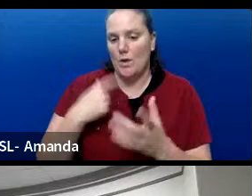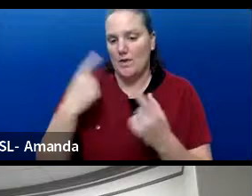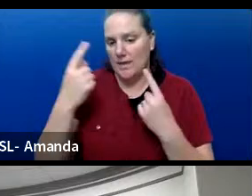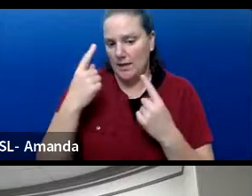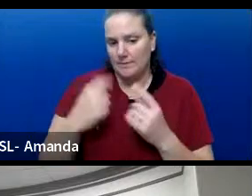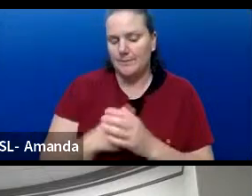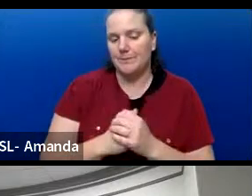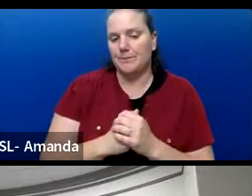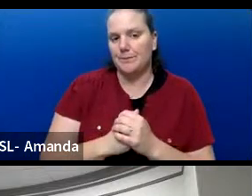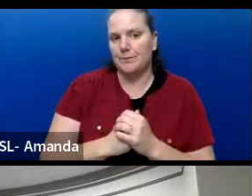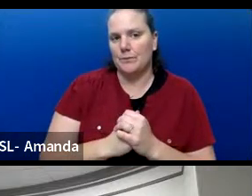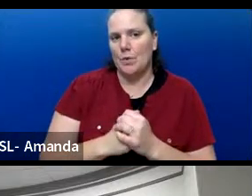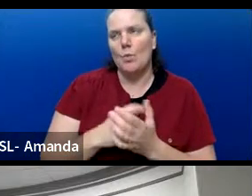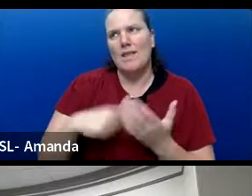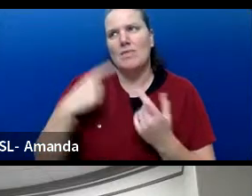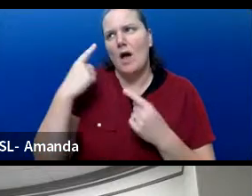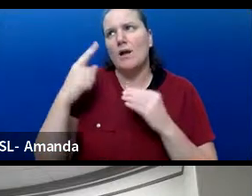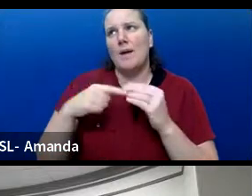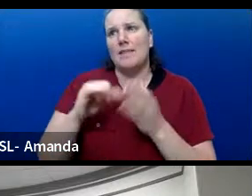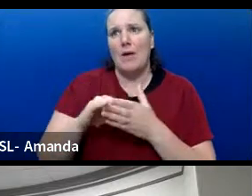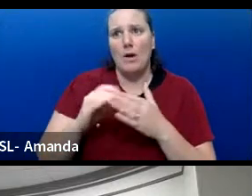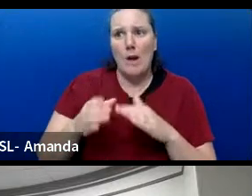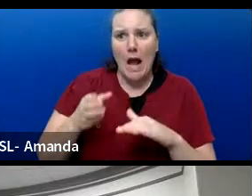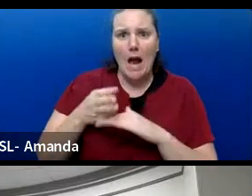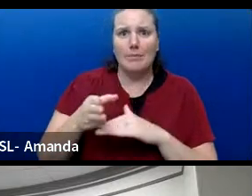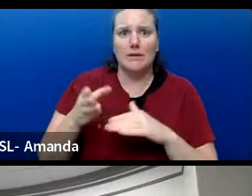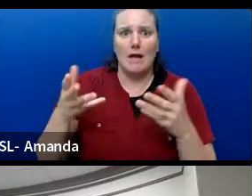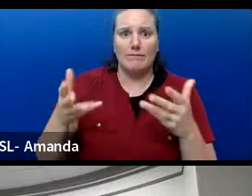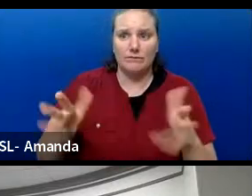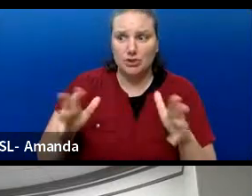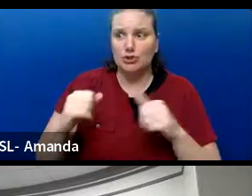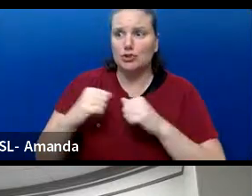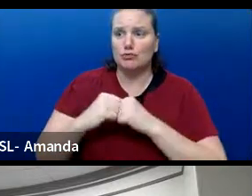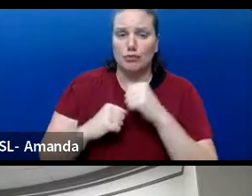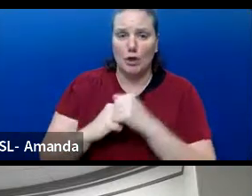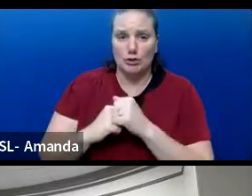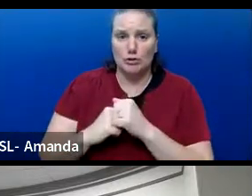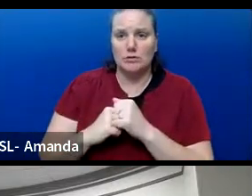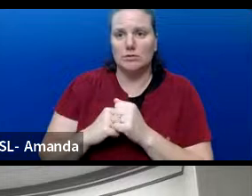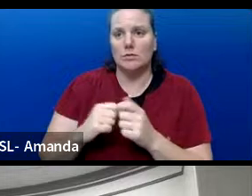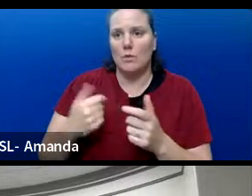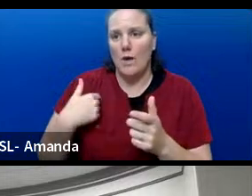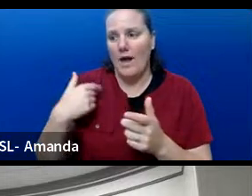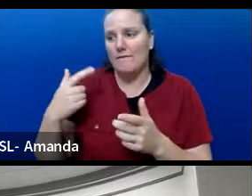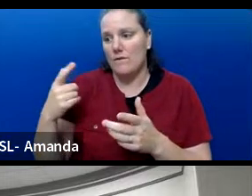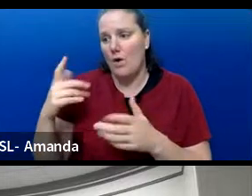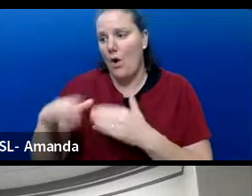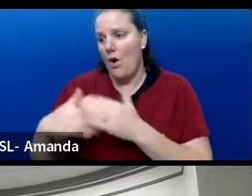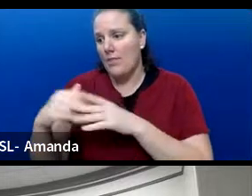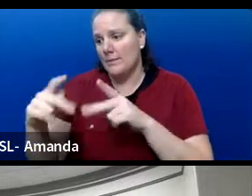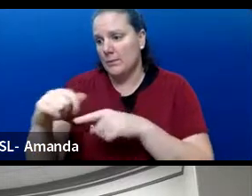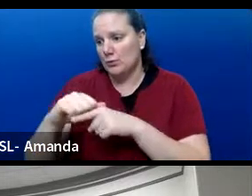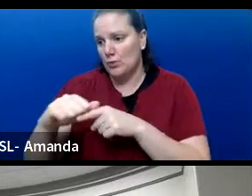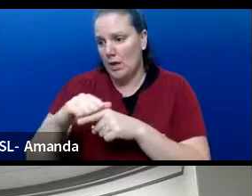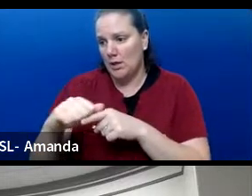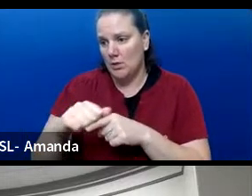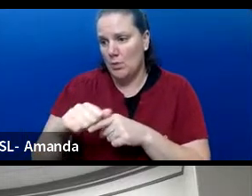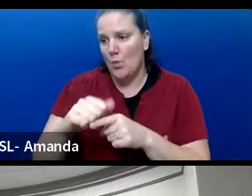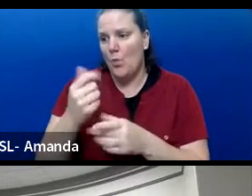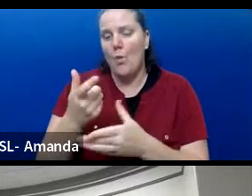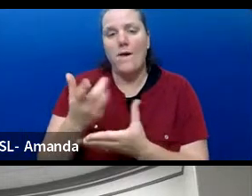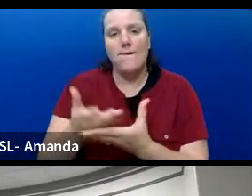that, what's going to happen, post construction, we're going to have all these people trained. And one of the things is we're trying to build